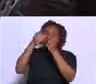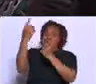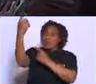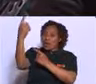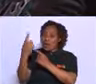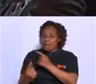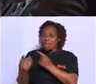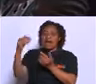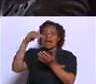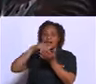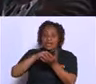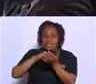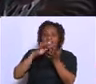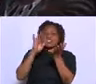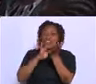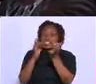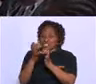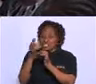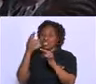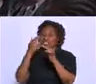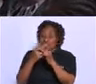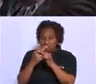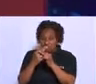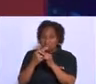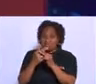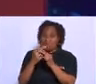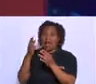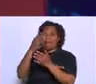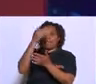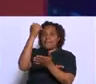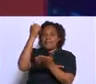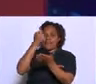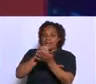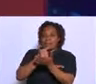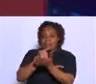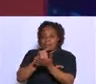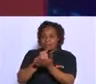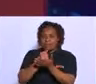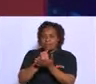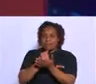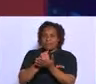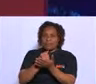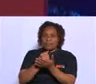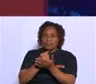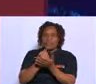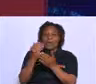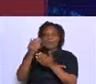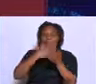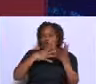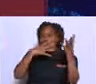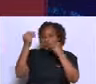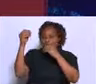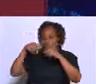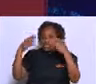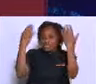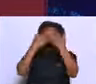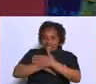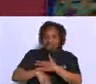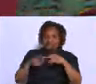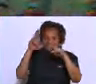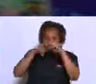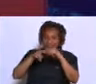Hadi utakapokuja tena. In Jesus' name. Kwa jina la Yesu Kristo. Amen. Amen. Now before you go tonight, you may be seated.